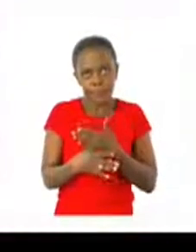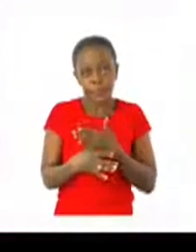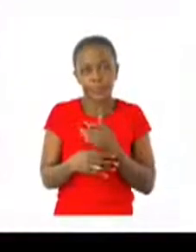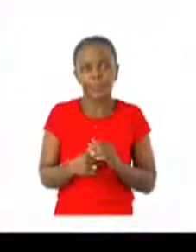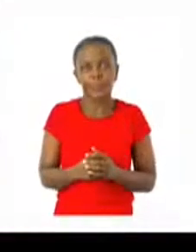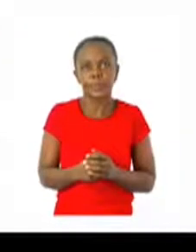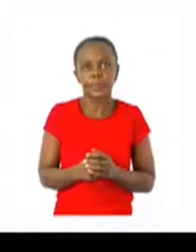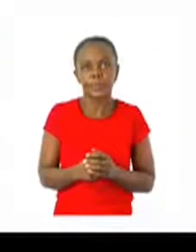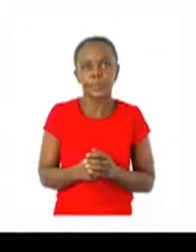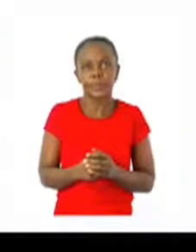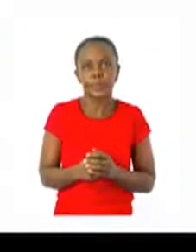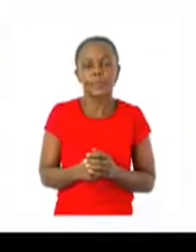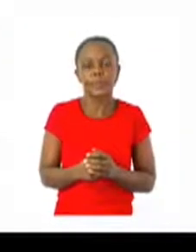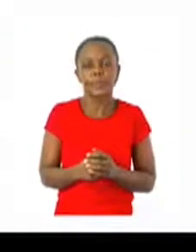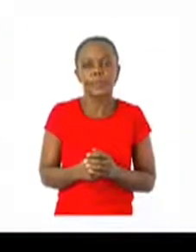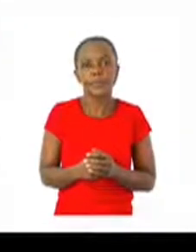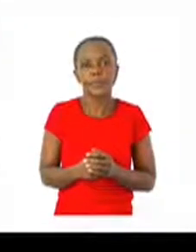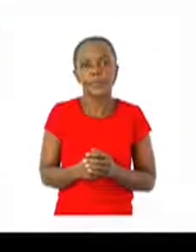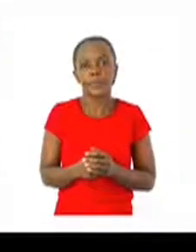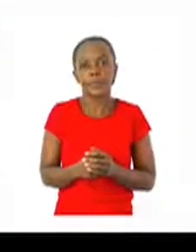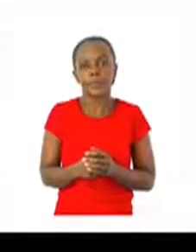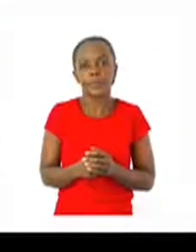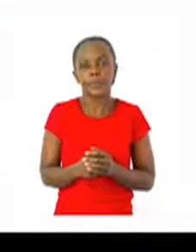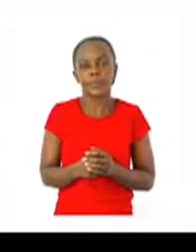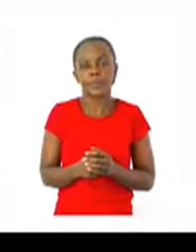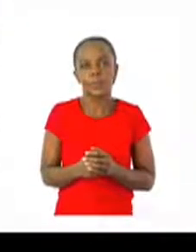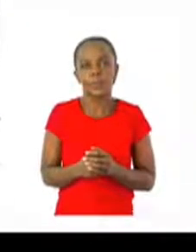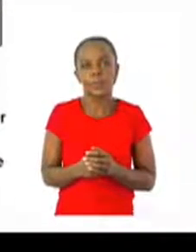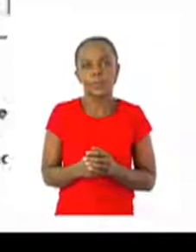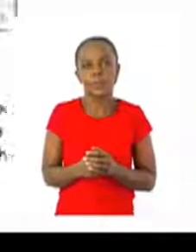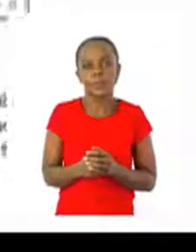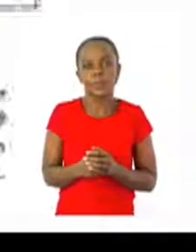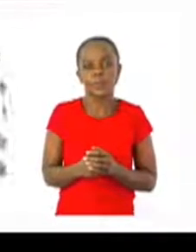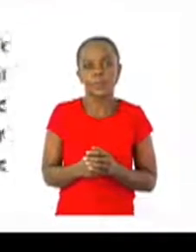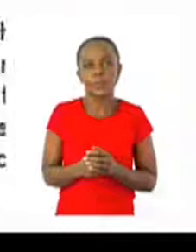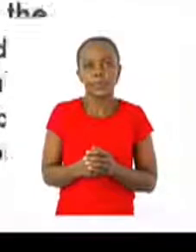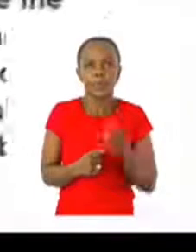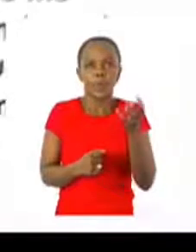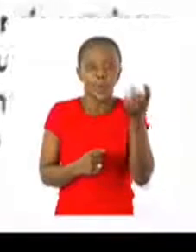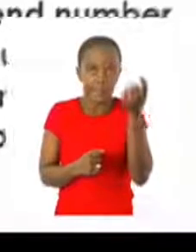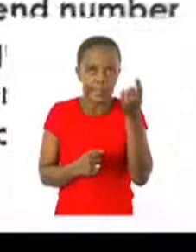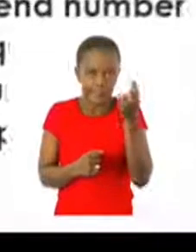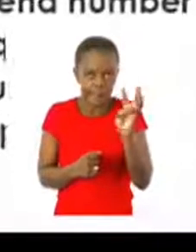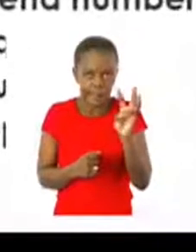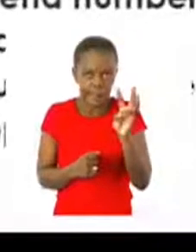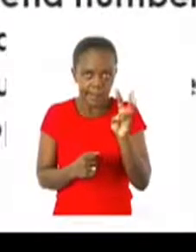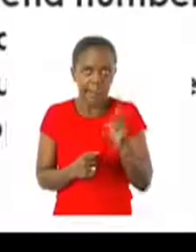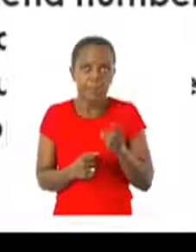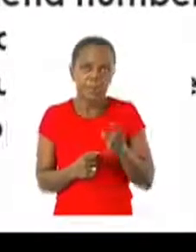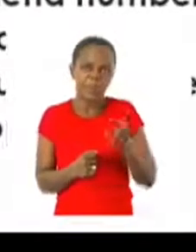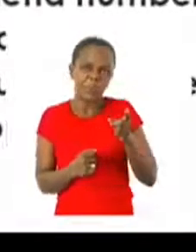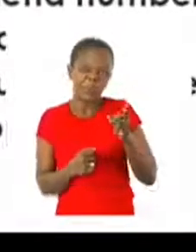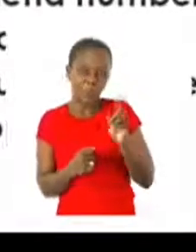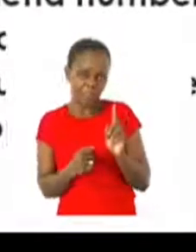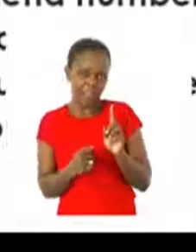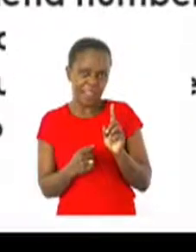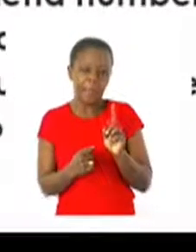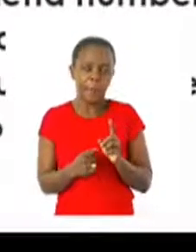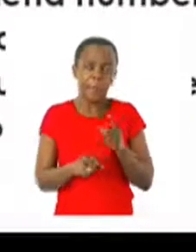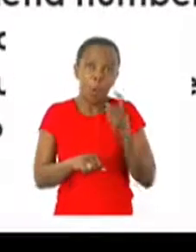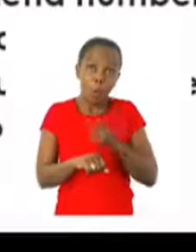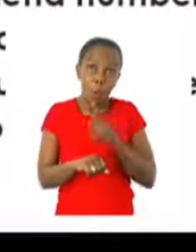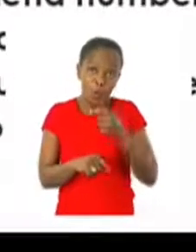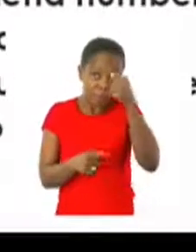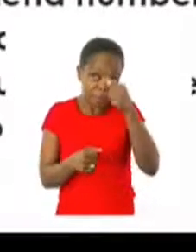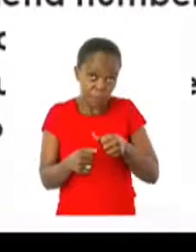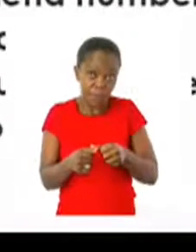exercise that we're going to do is the number bonds. We've got 6 for grade 2s, so every